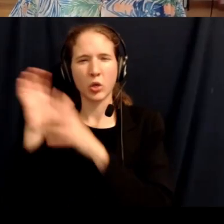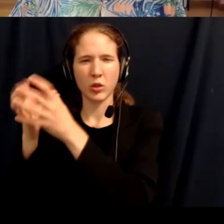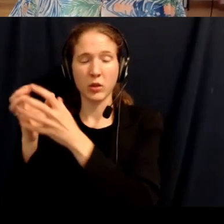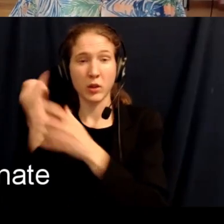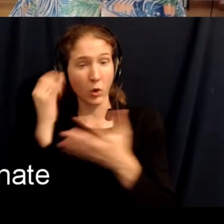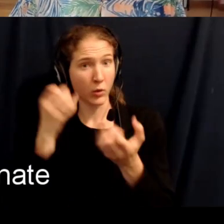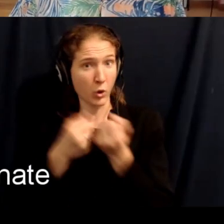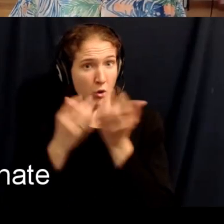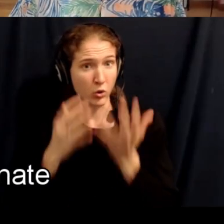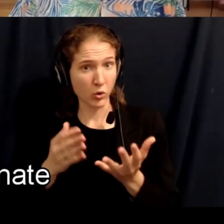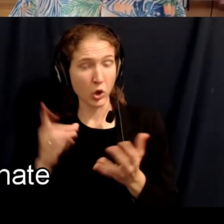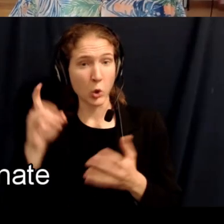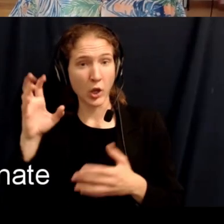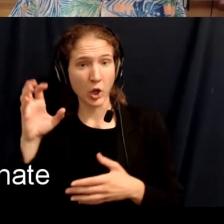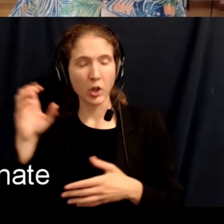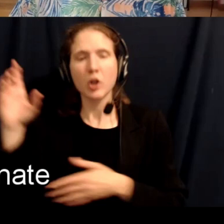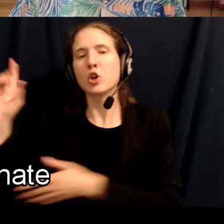go to